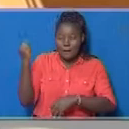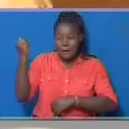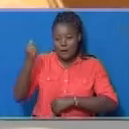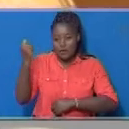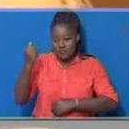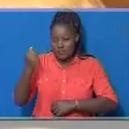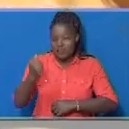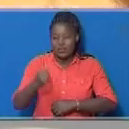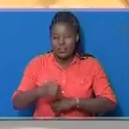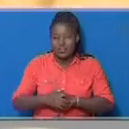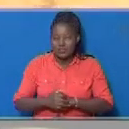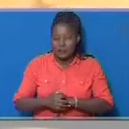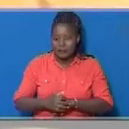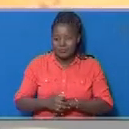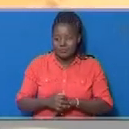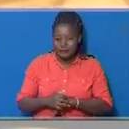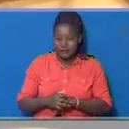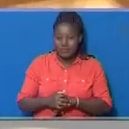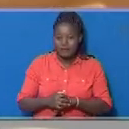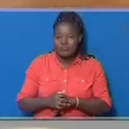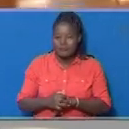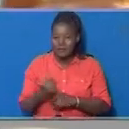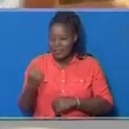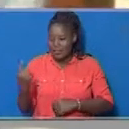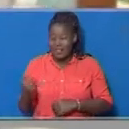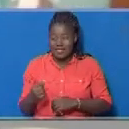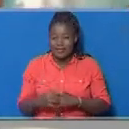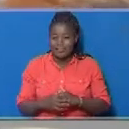each other at the function. Let's listen in.